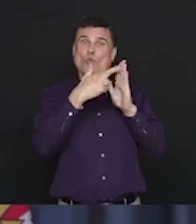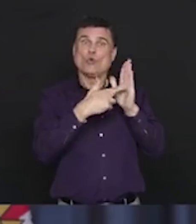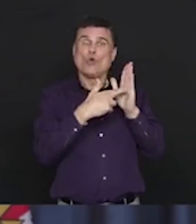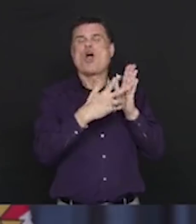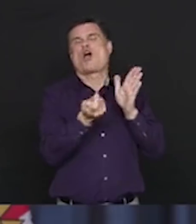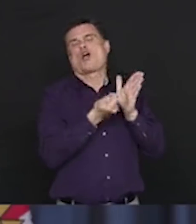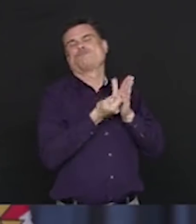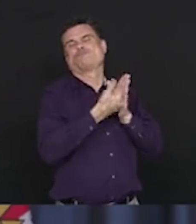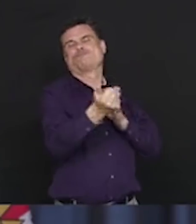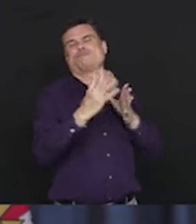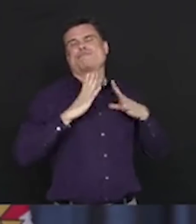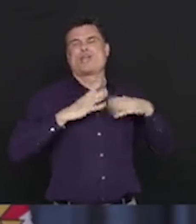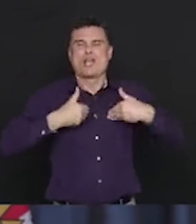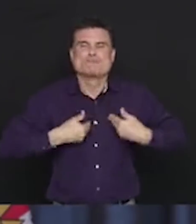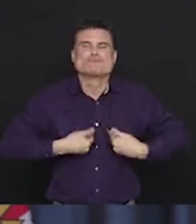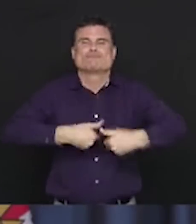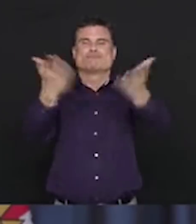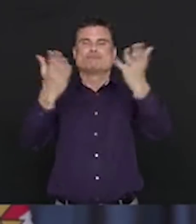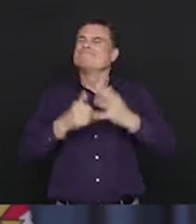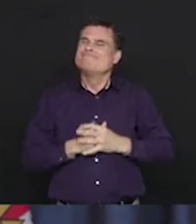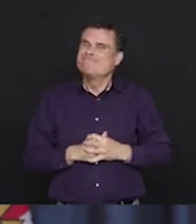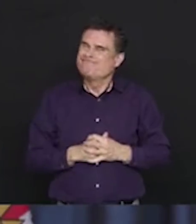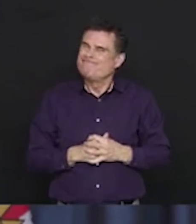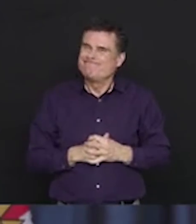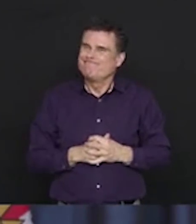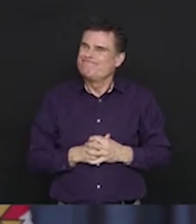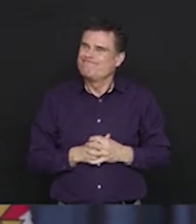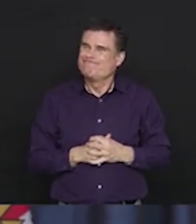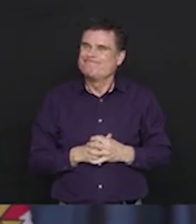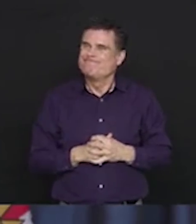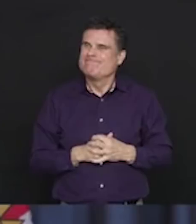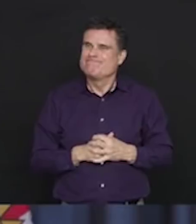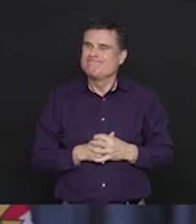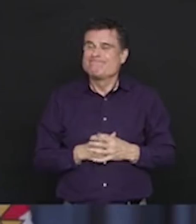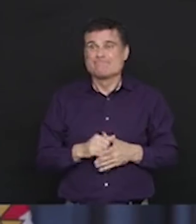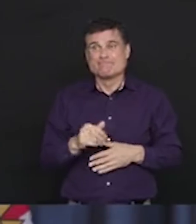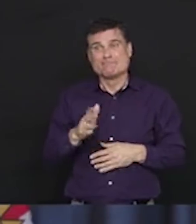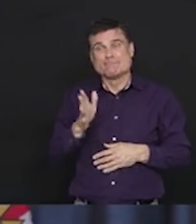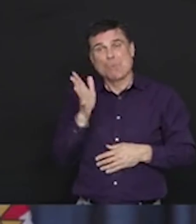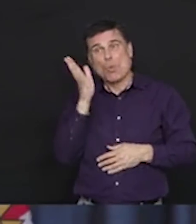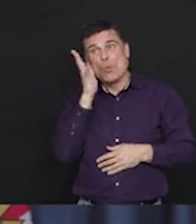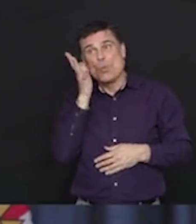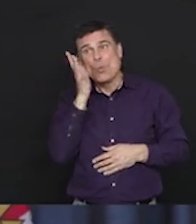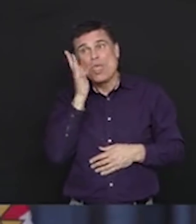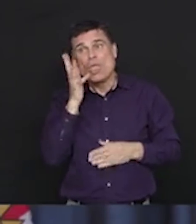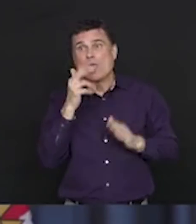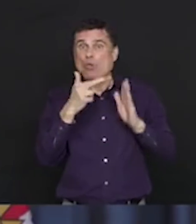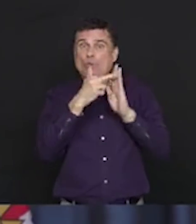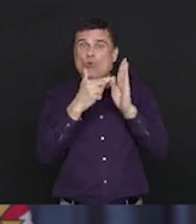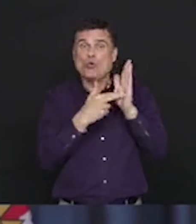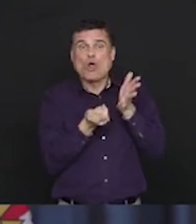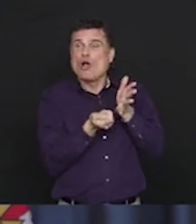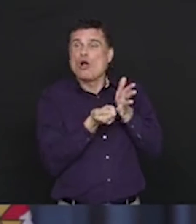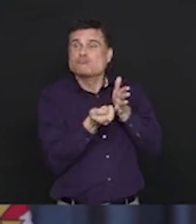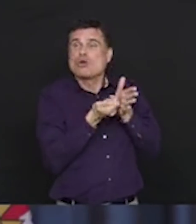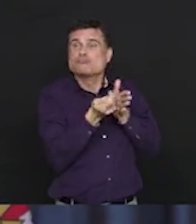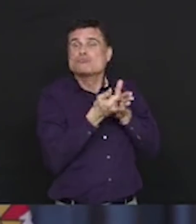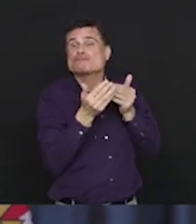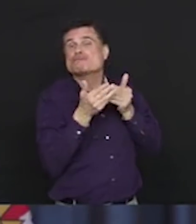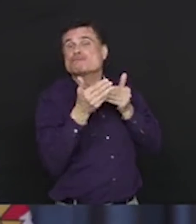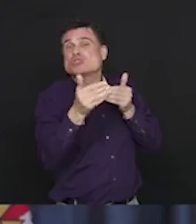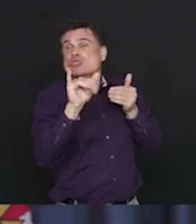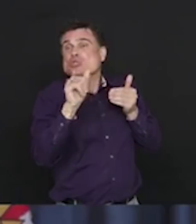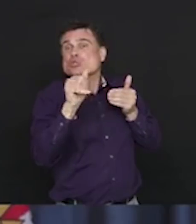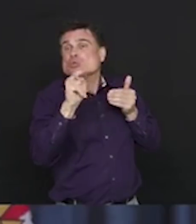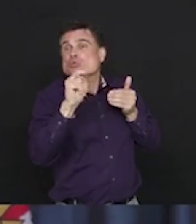it depends on whether people are committed, as I believe they are, and I think we've seen that, to responding with a